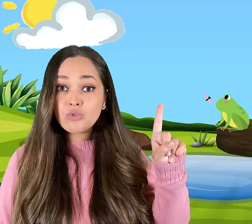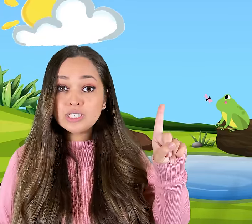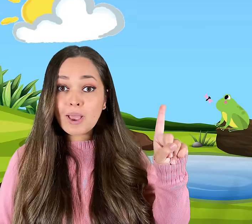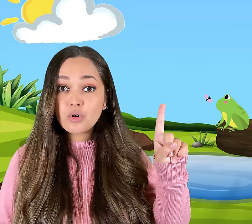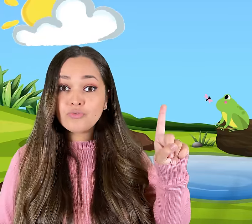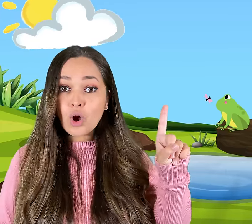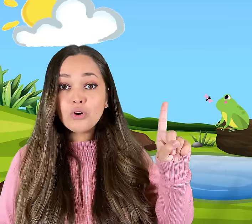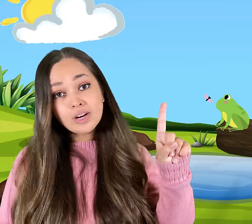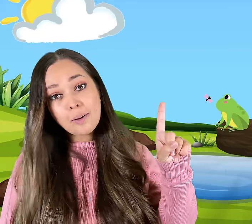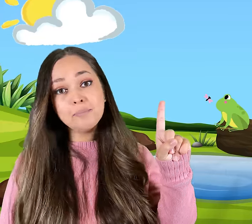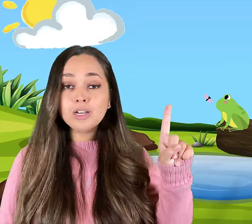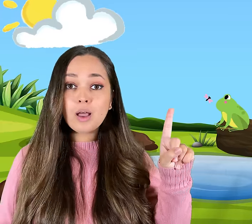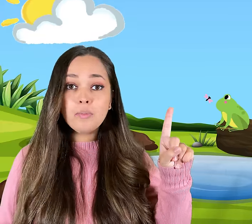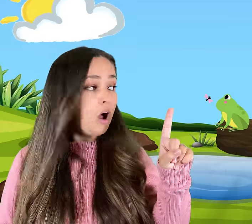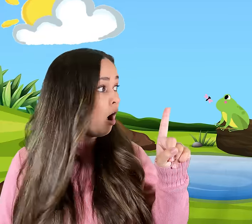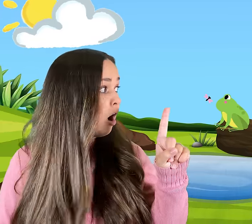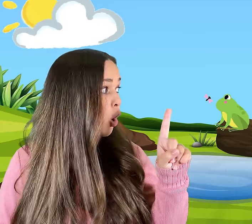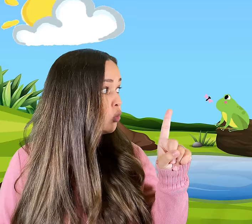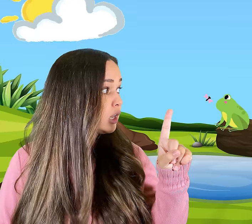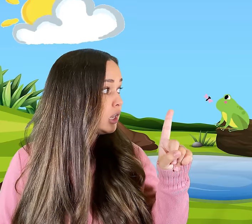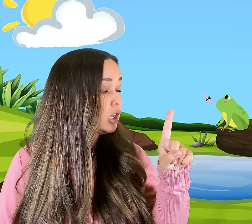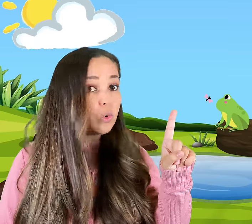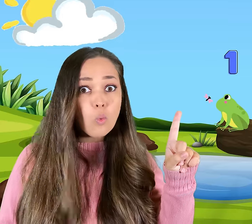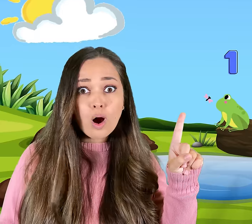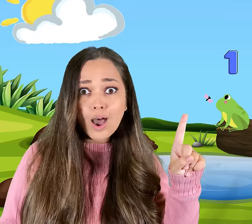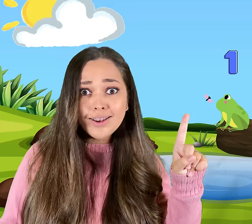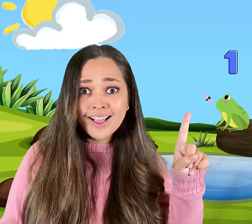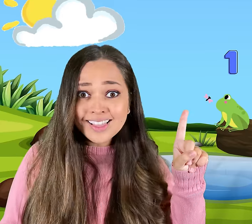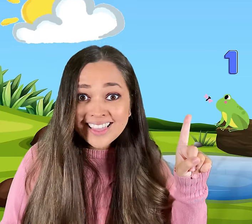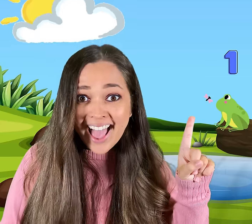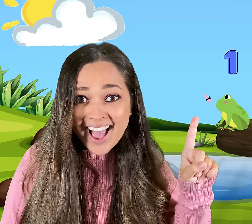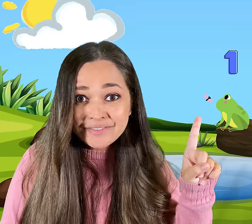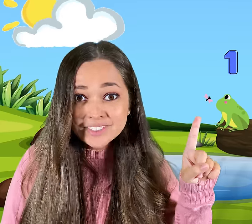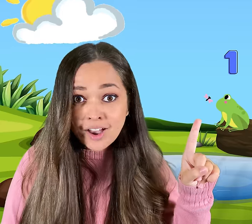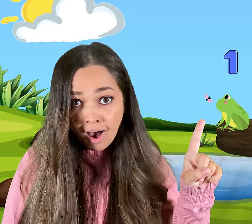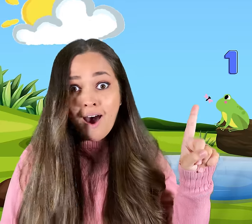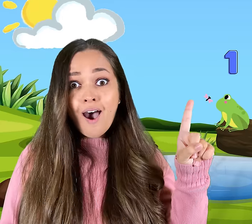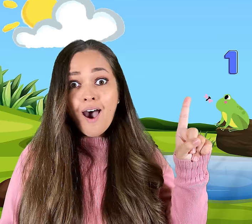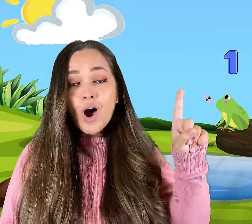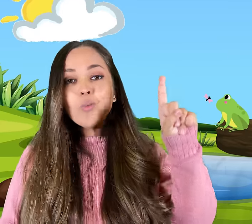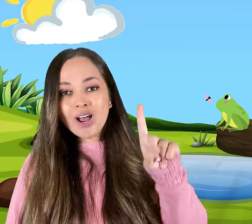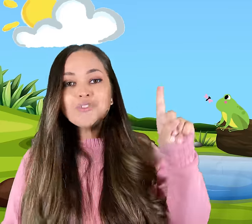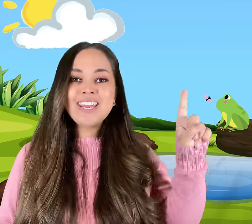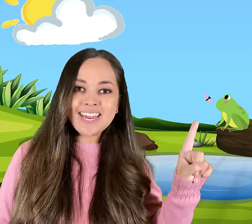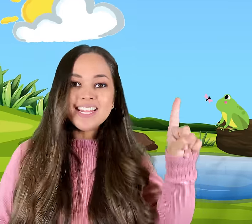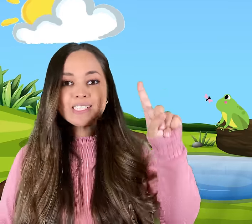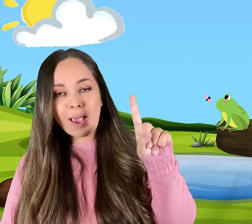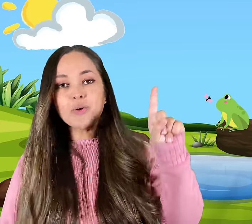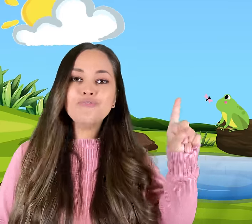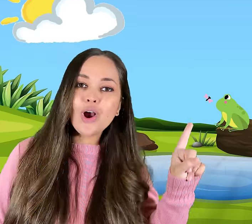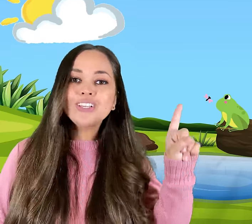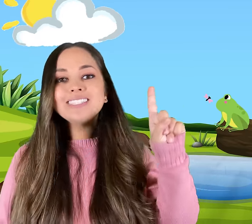is one green speckled frog. Glub, glub. Only one left. One green